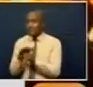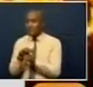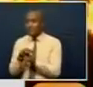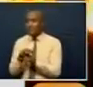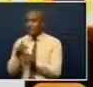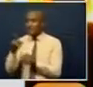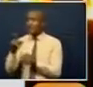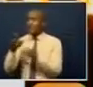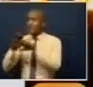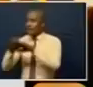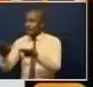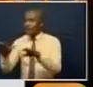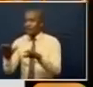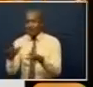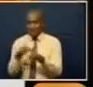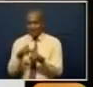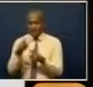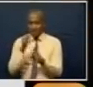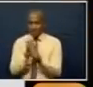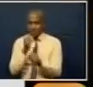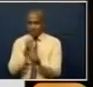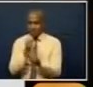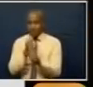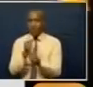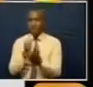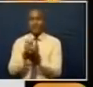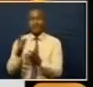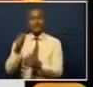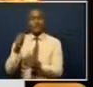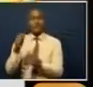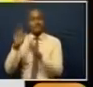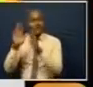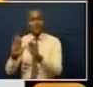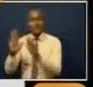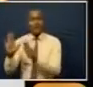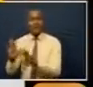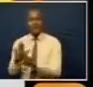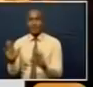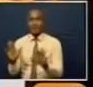ground, well, we run office, you know, it was campaign. You campaign in poetry, you govern in prose.